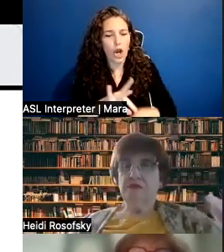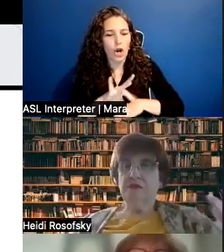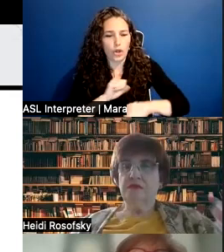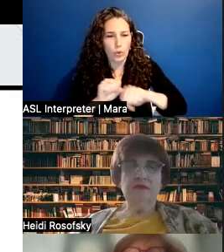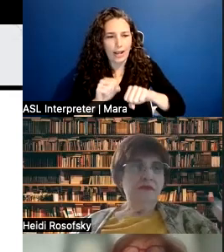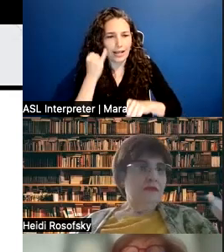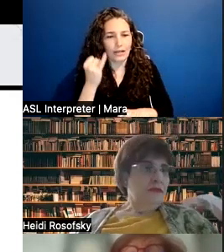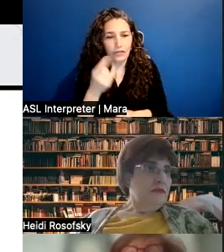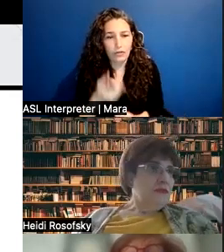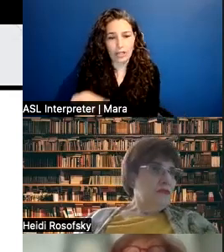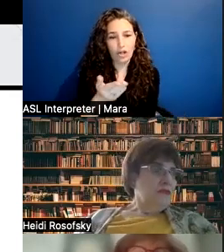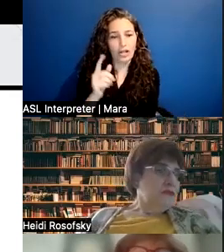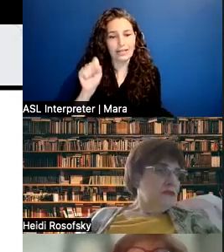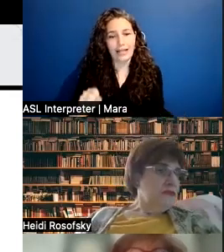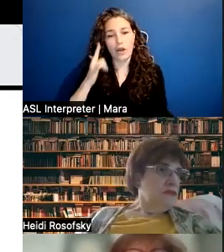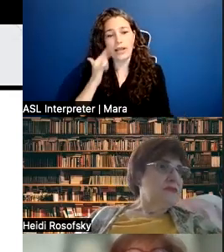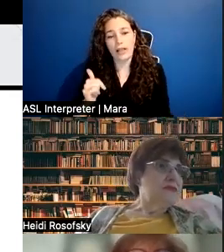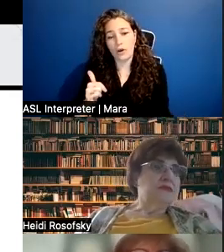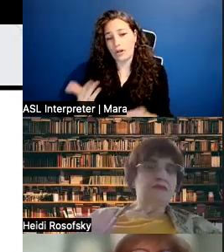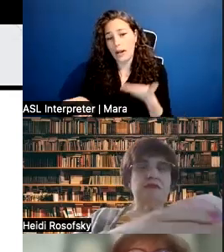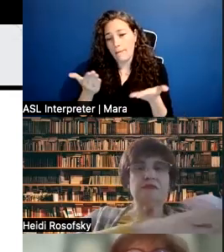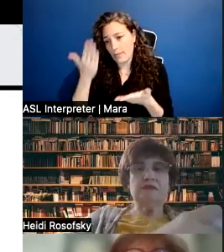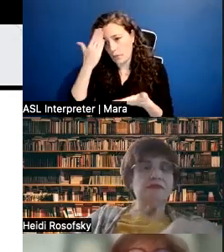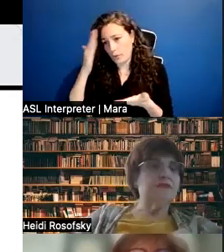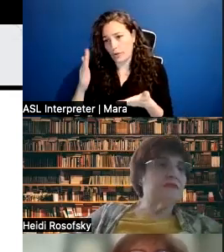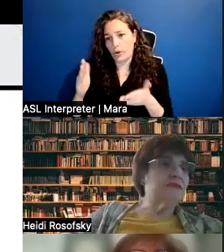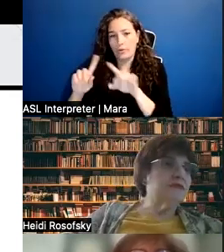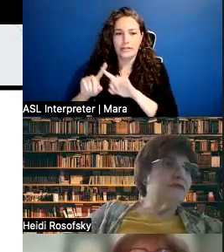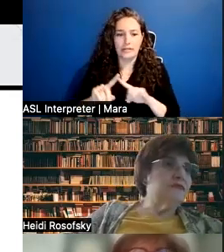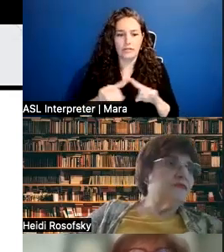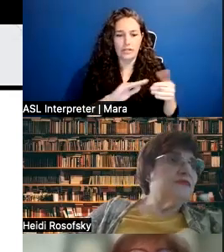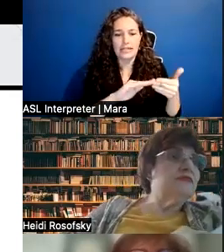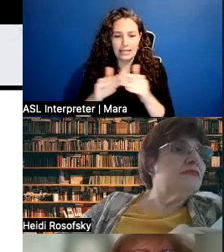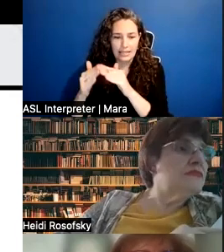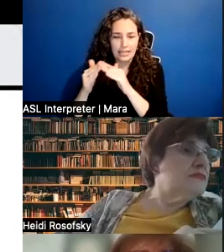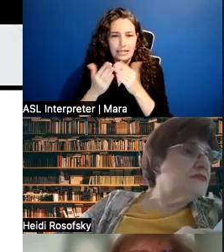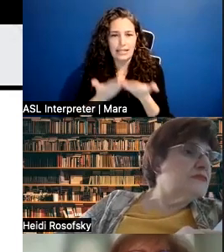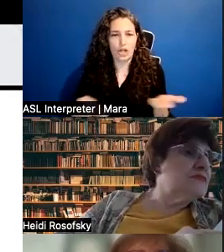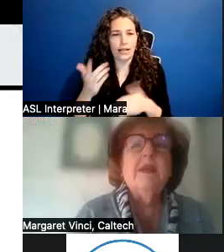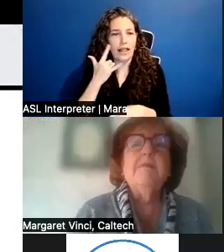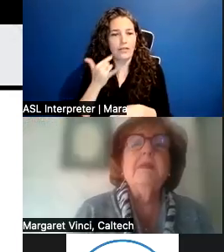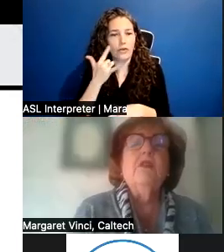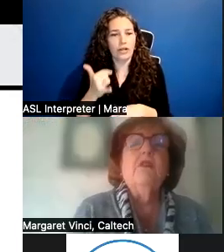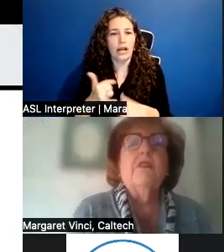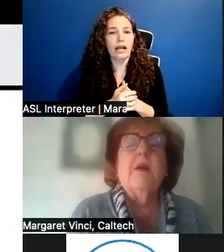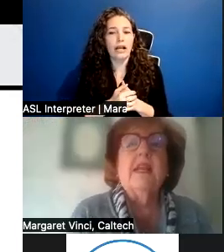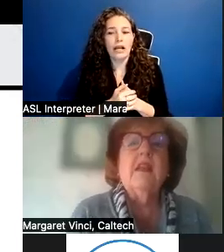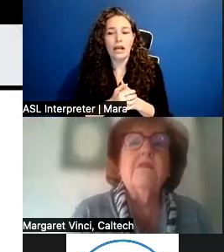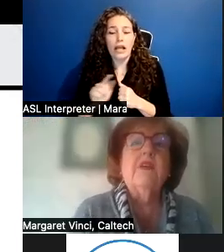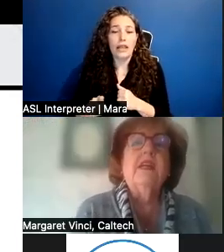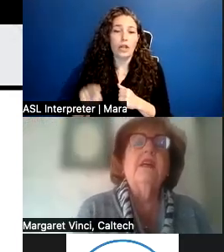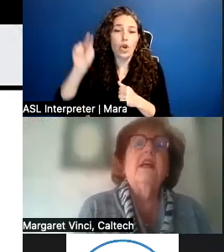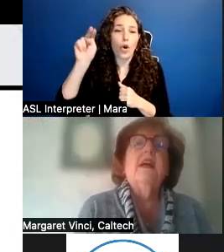really aware of the different types of seismicity we have in California. Of course, we are a strike slip fault here, but up in the northern part